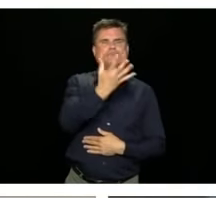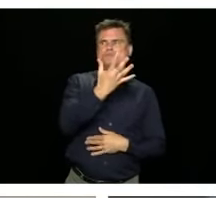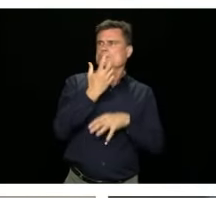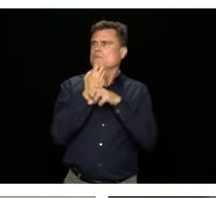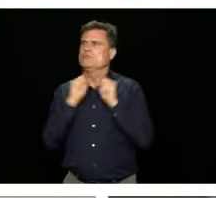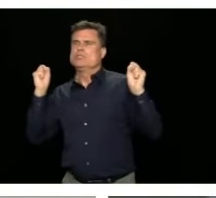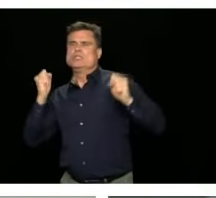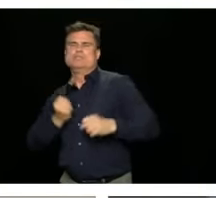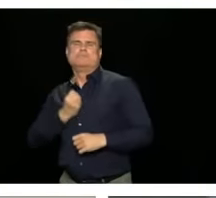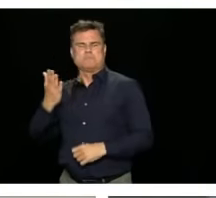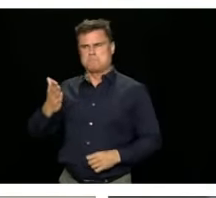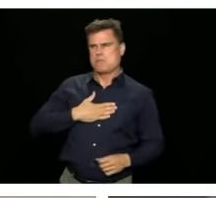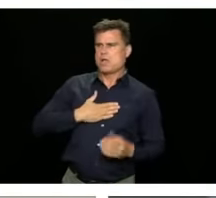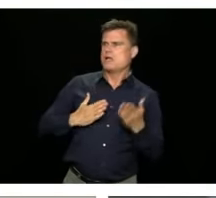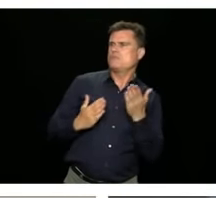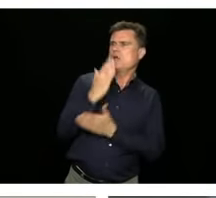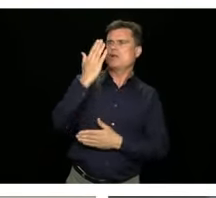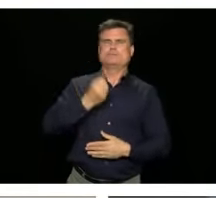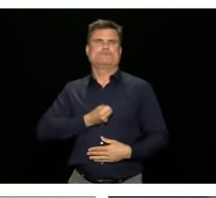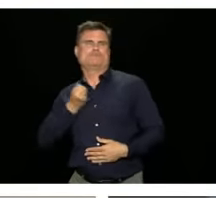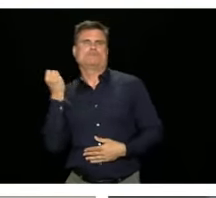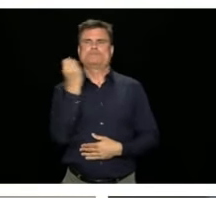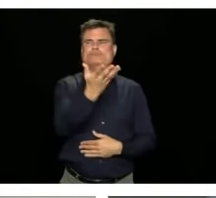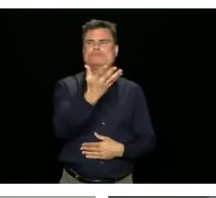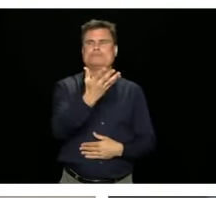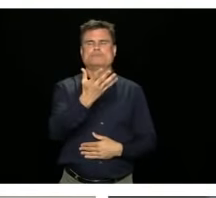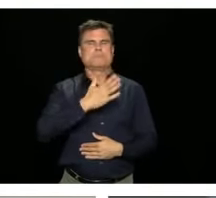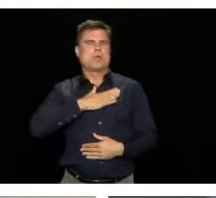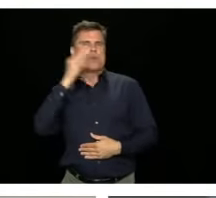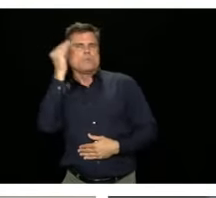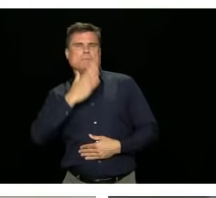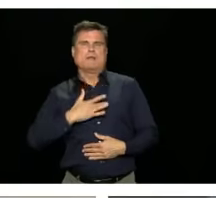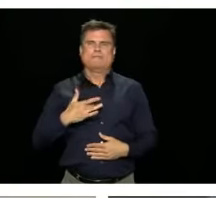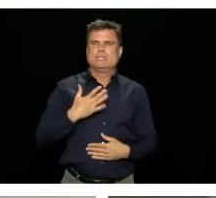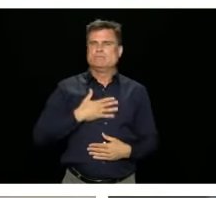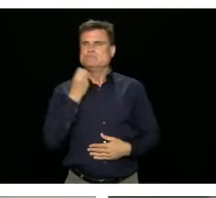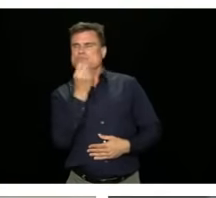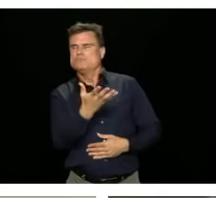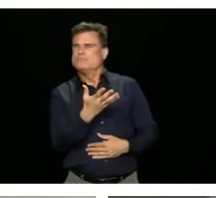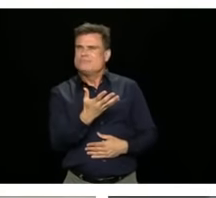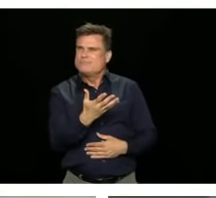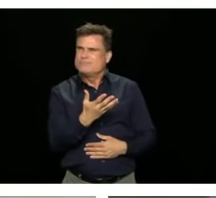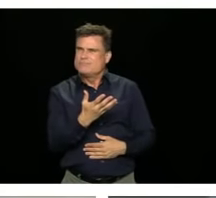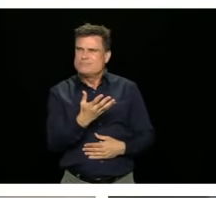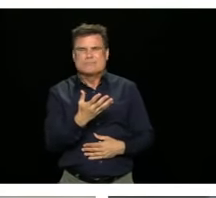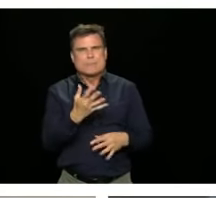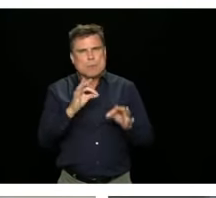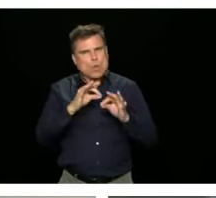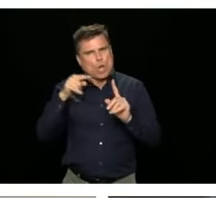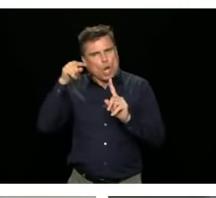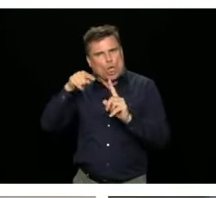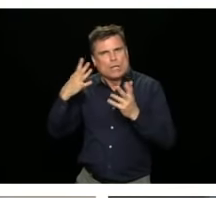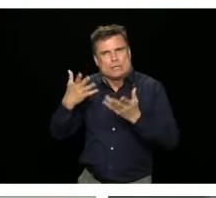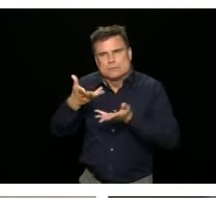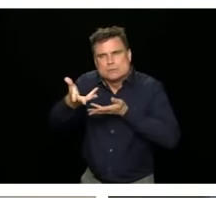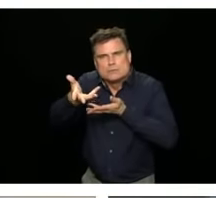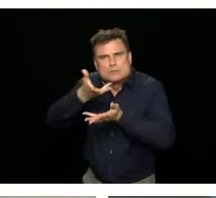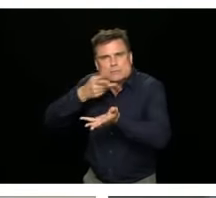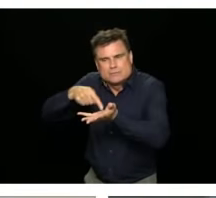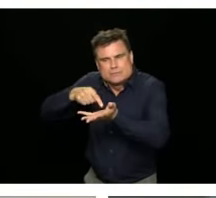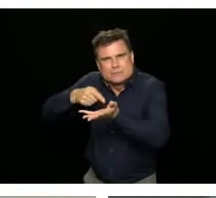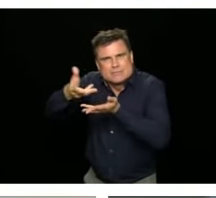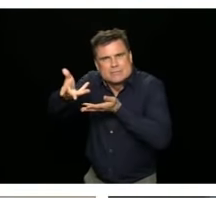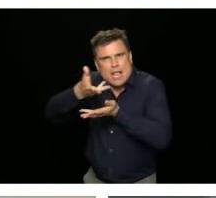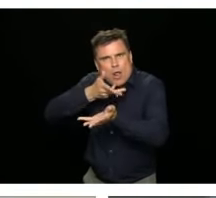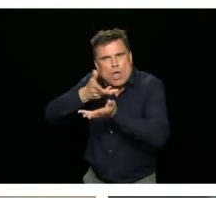it's probably not contributing to the kind of dialogue that we want to be having to move things forward and do the work of